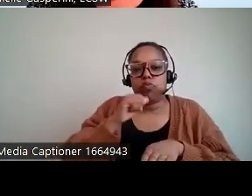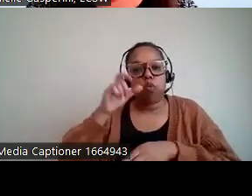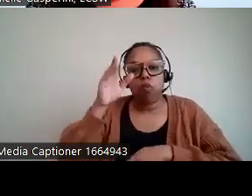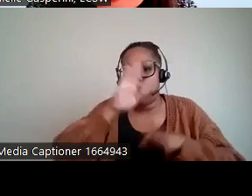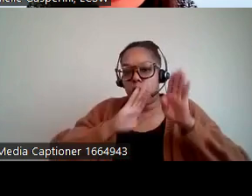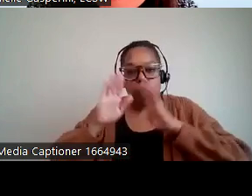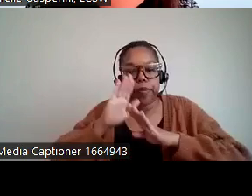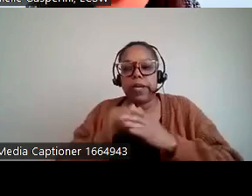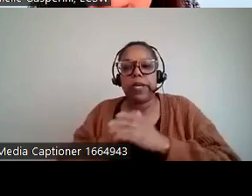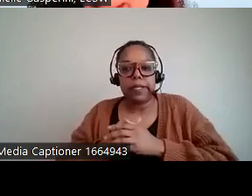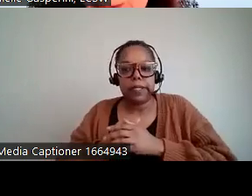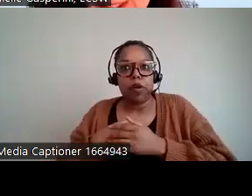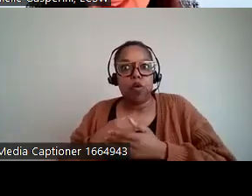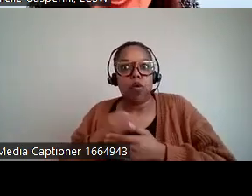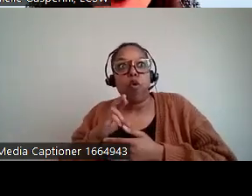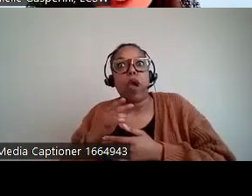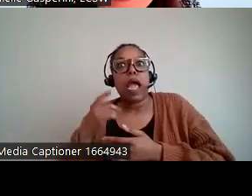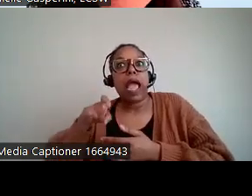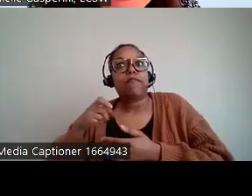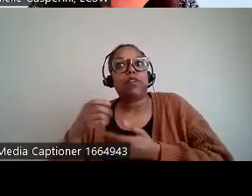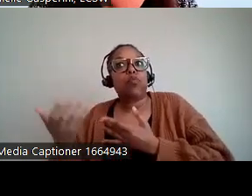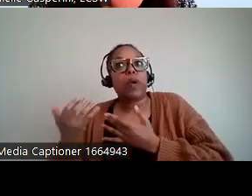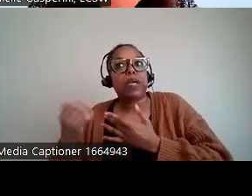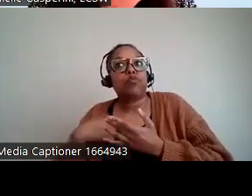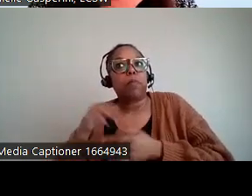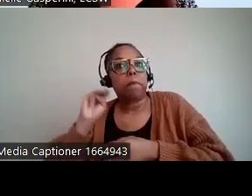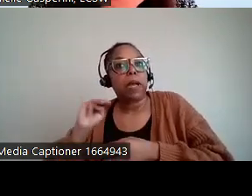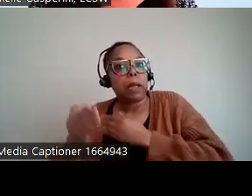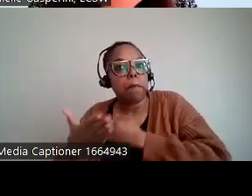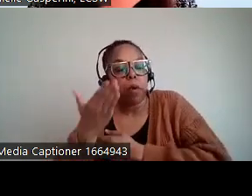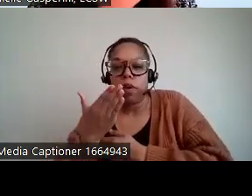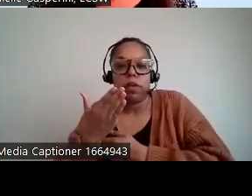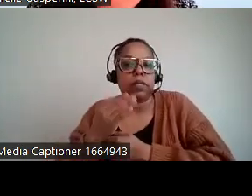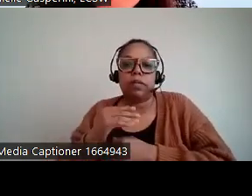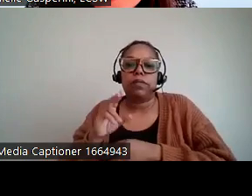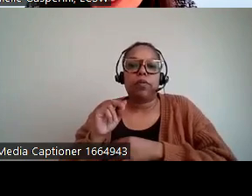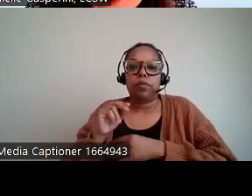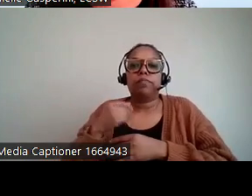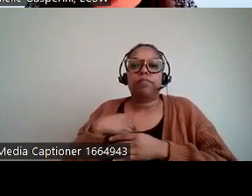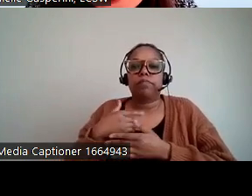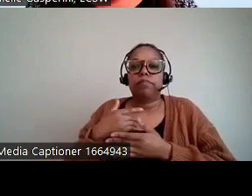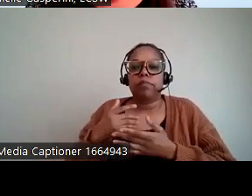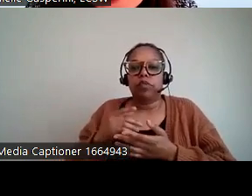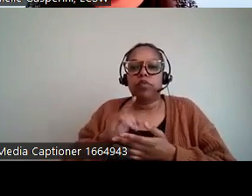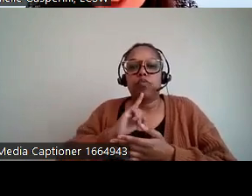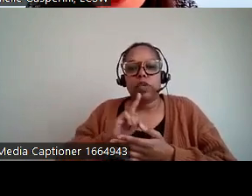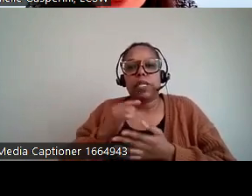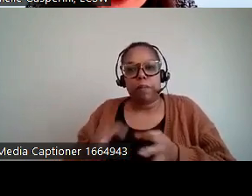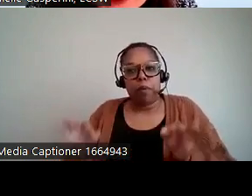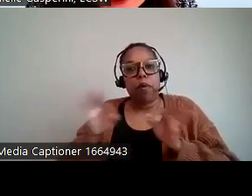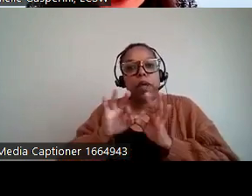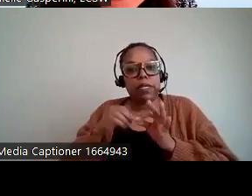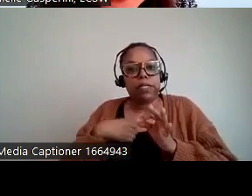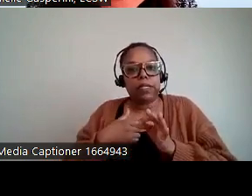I have to wait till Monday morning, it's Saturday, and I can't call anybody today. So this is really important to strike while the iron is hot and make sure these services are available